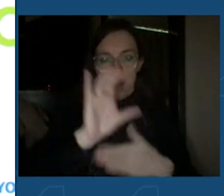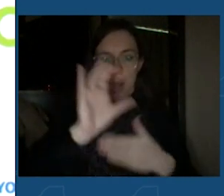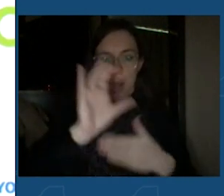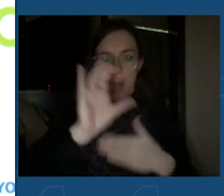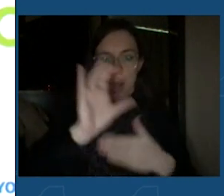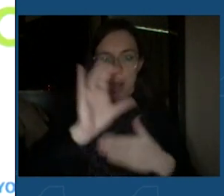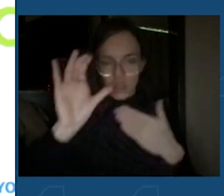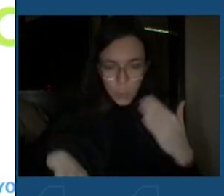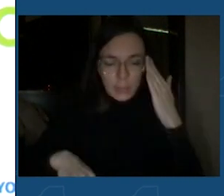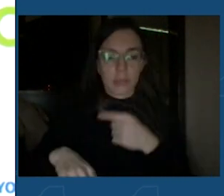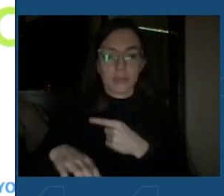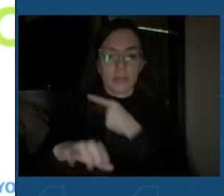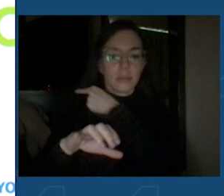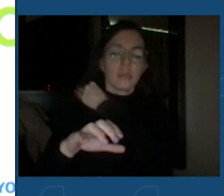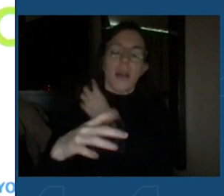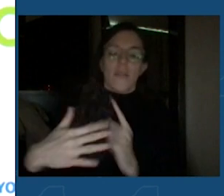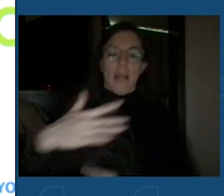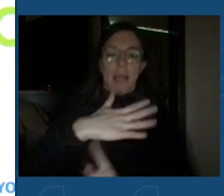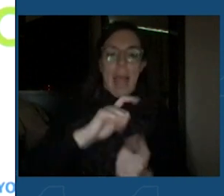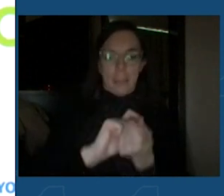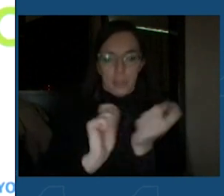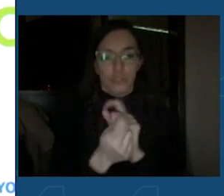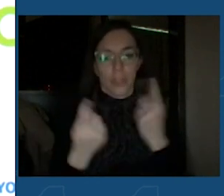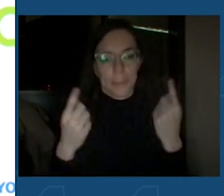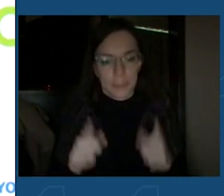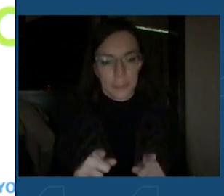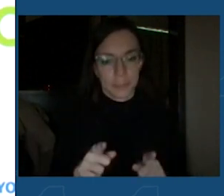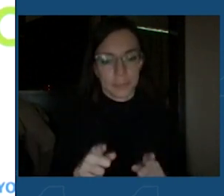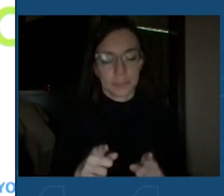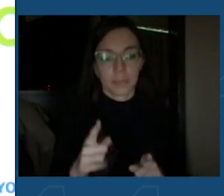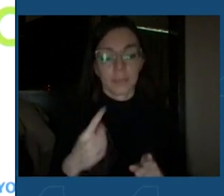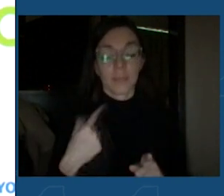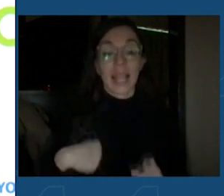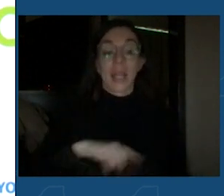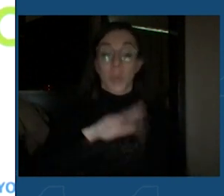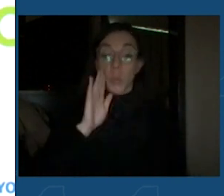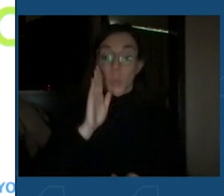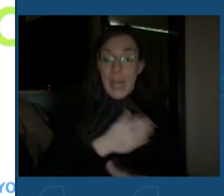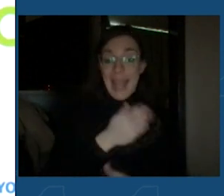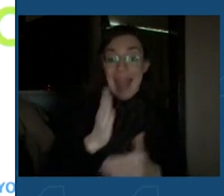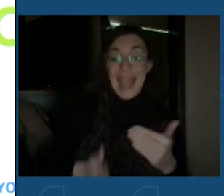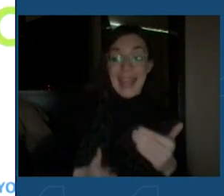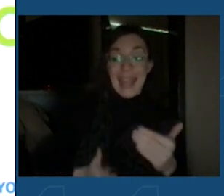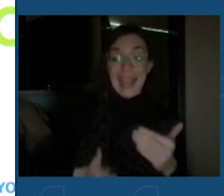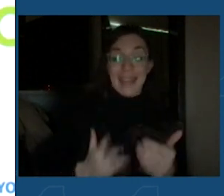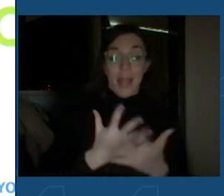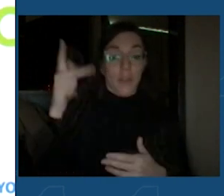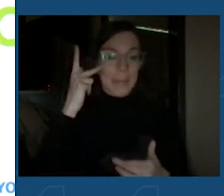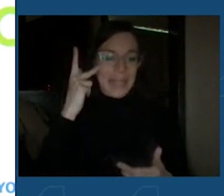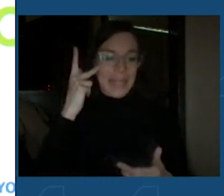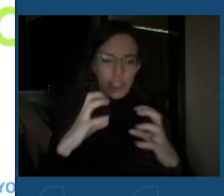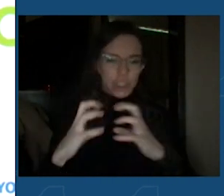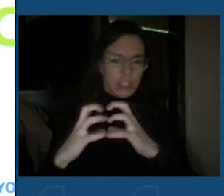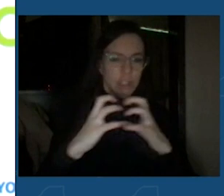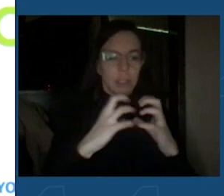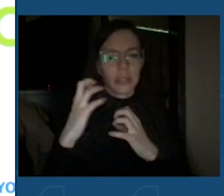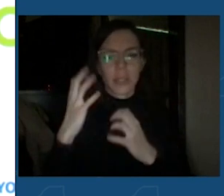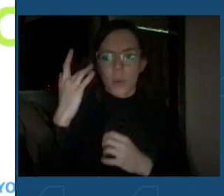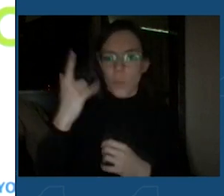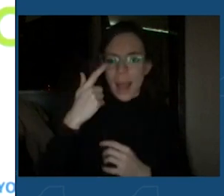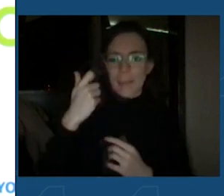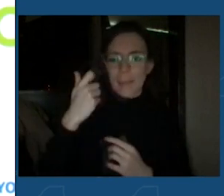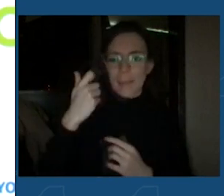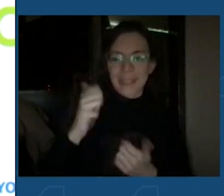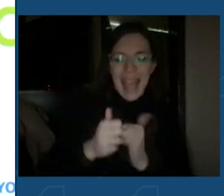bricks. And we would end a lot of the political divides, because how can you be against